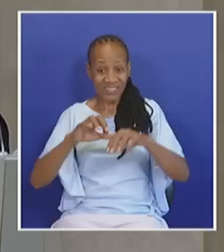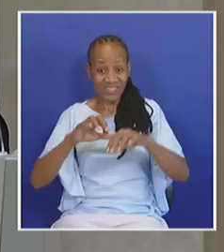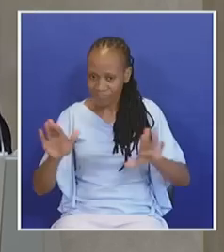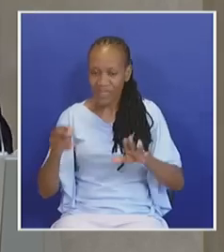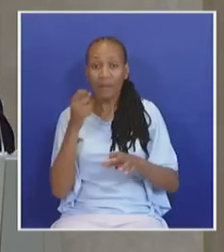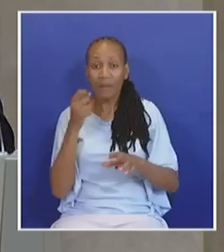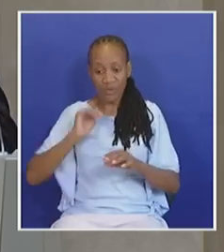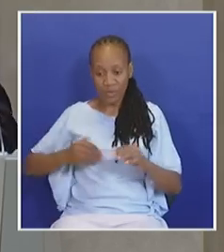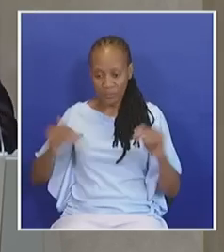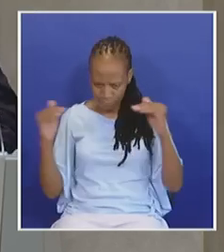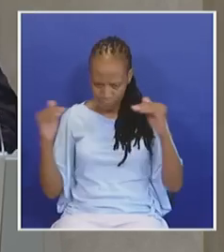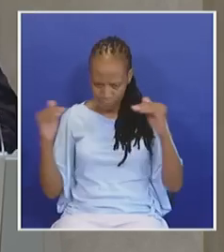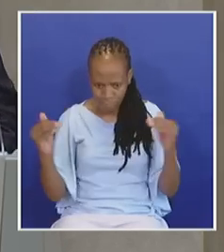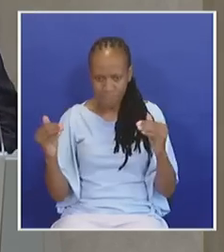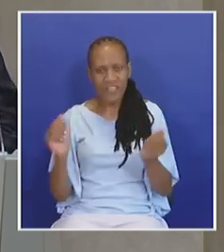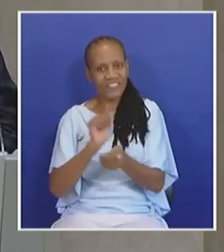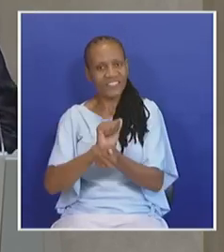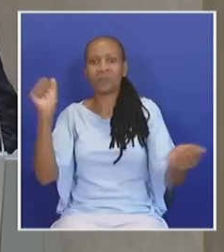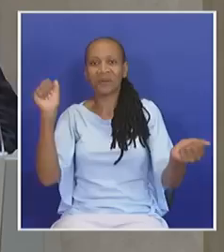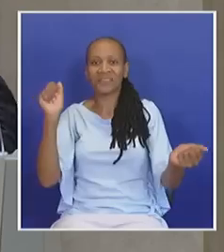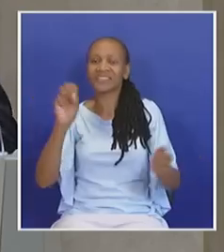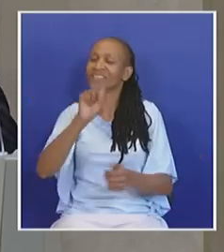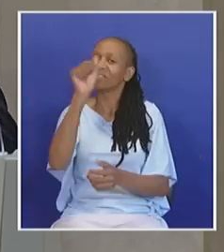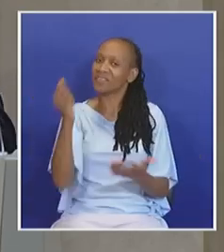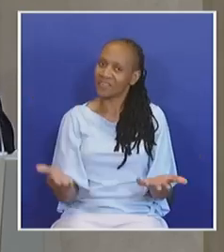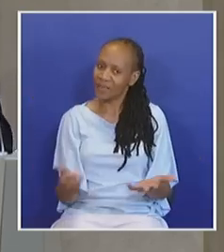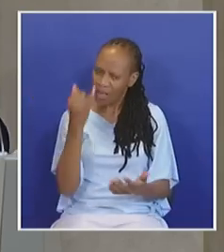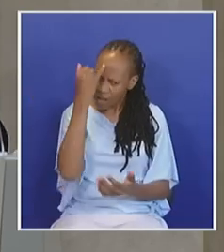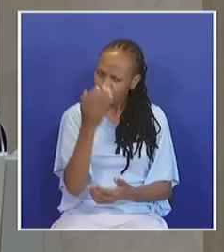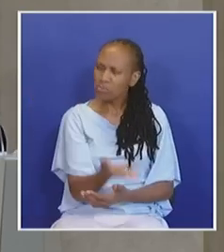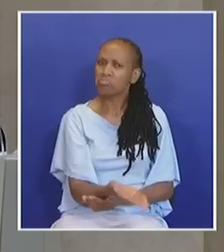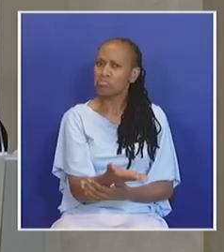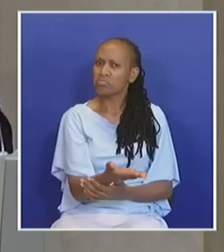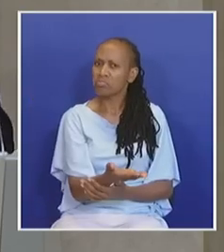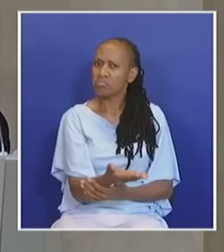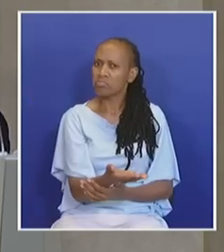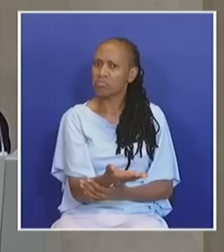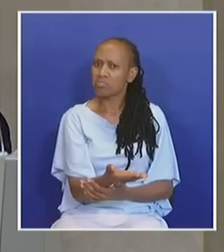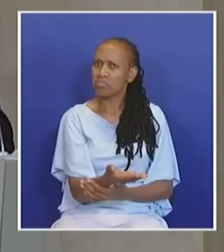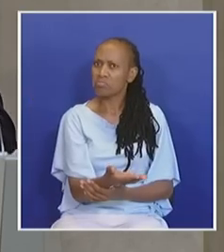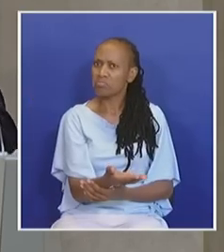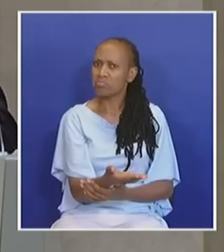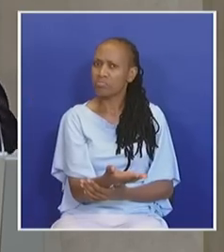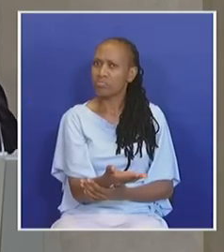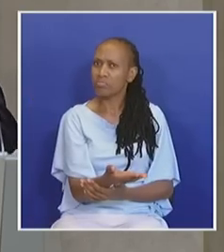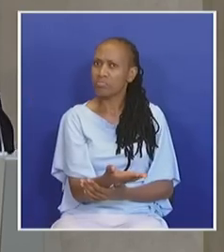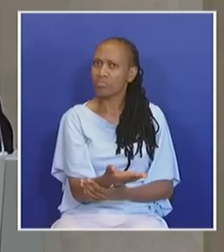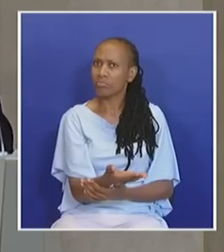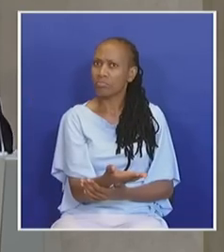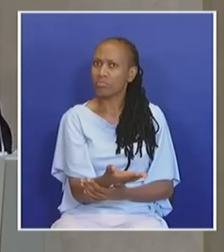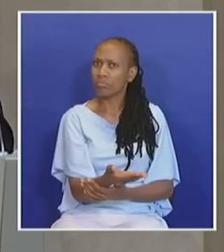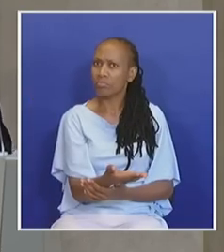society. The full attainment of this ideal could obviously not be realized in only